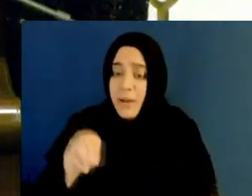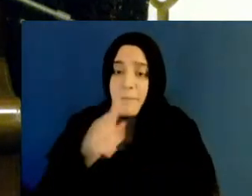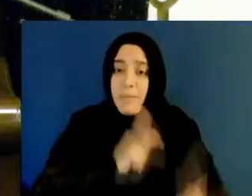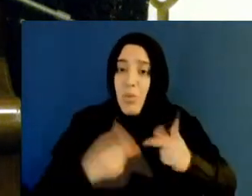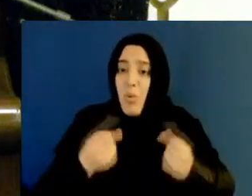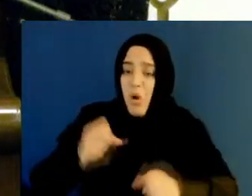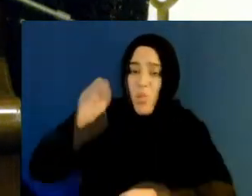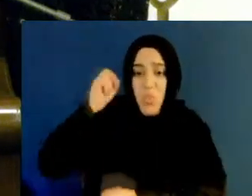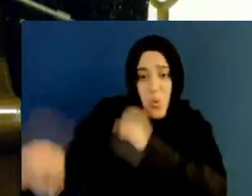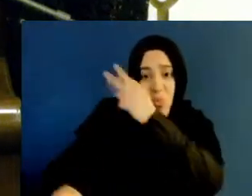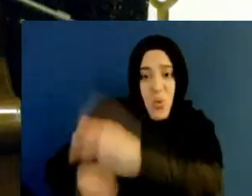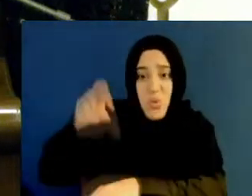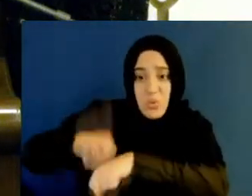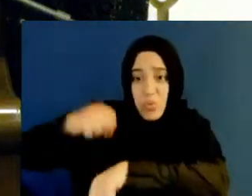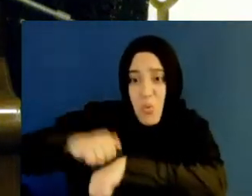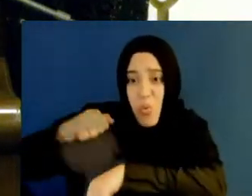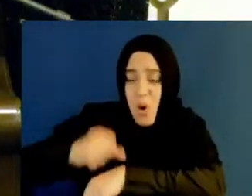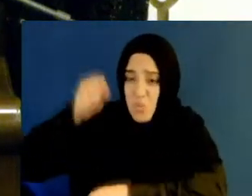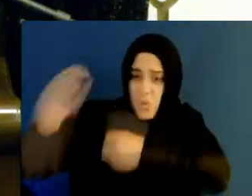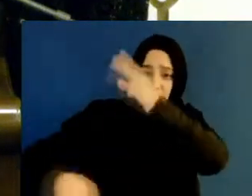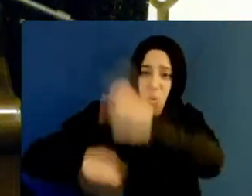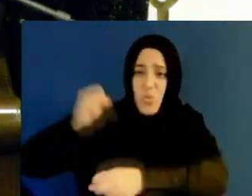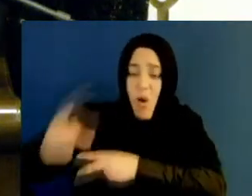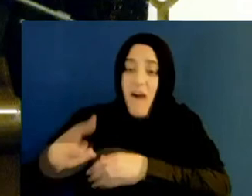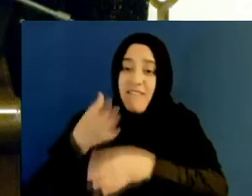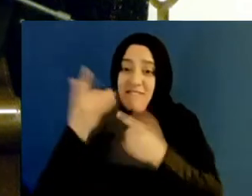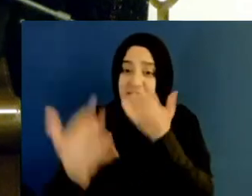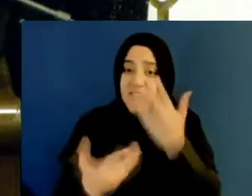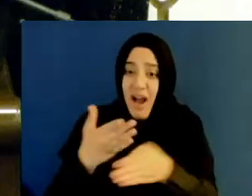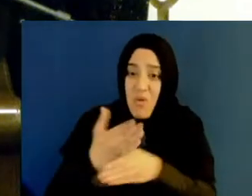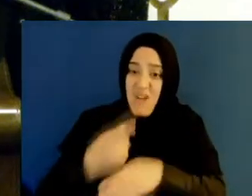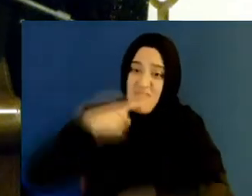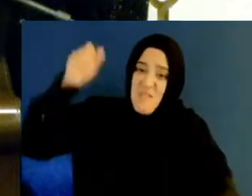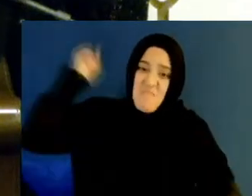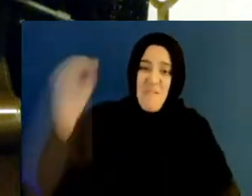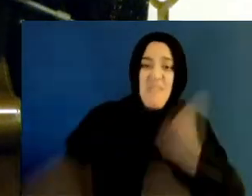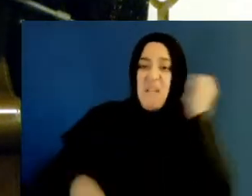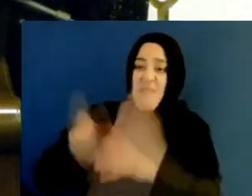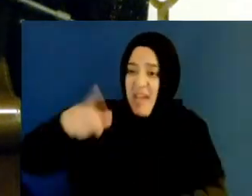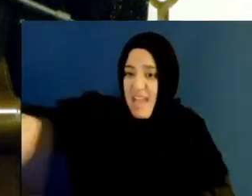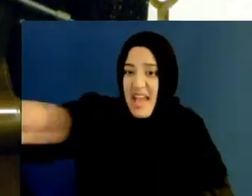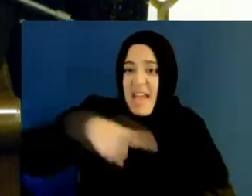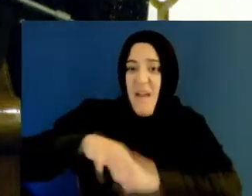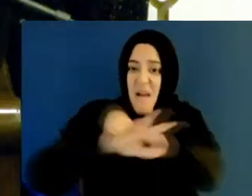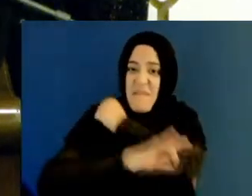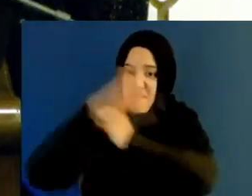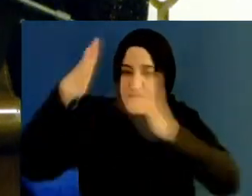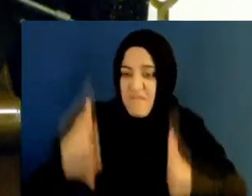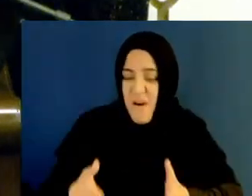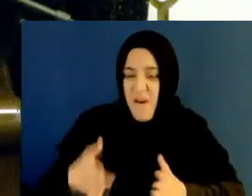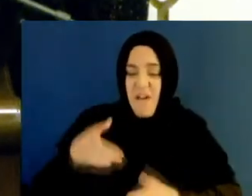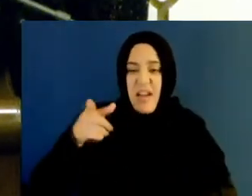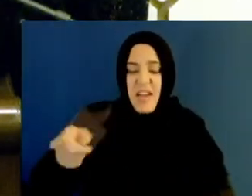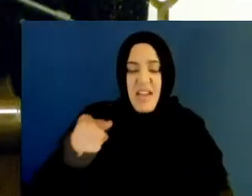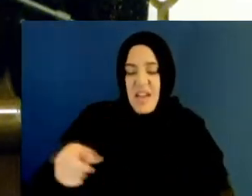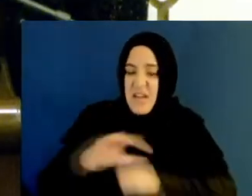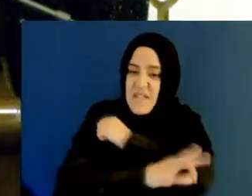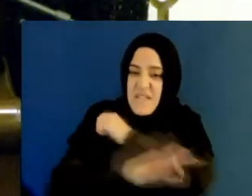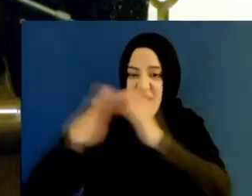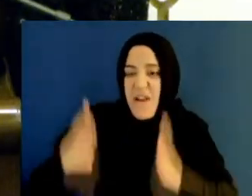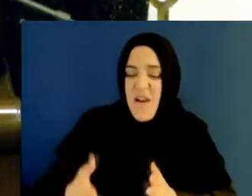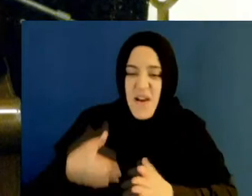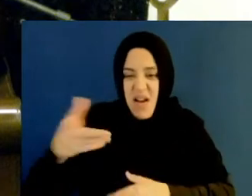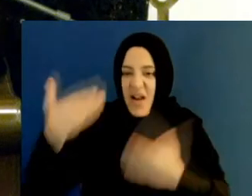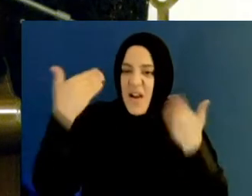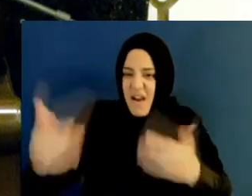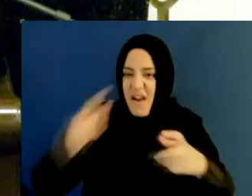throwing firewood on, saying that these are the Kharijis, the children of Ali ibn Abi Talib. Kharijis, take your revenge from